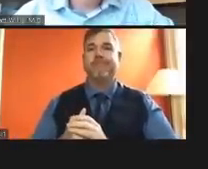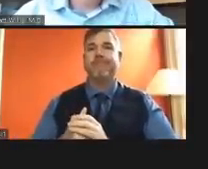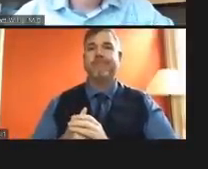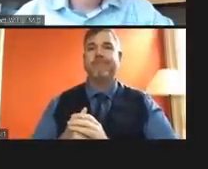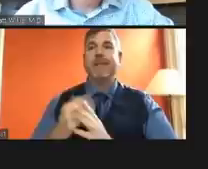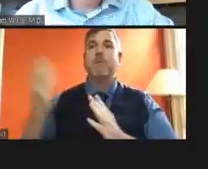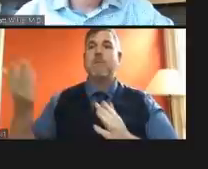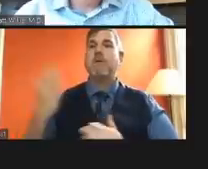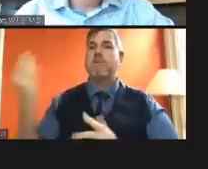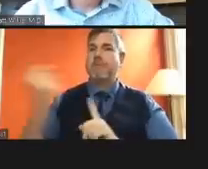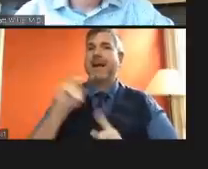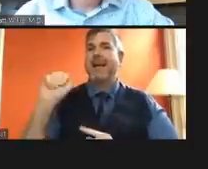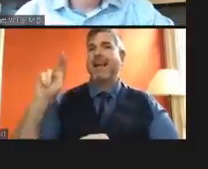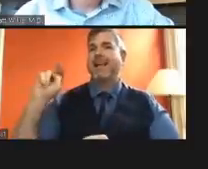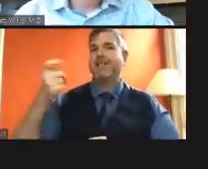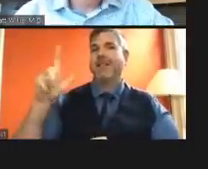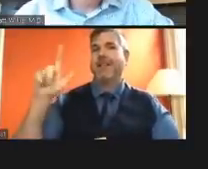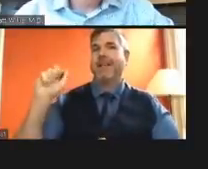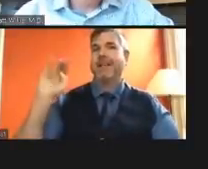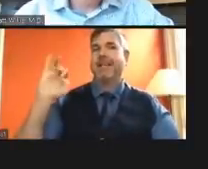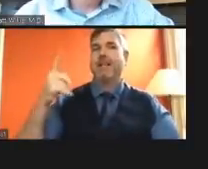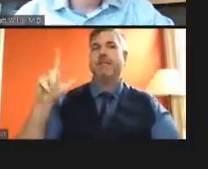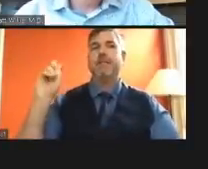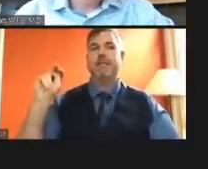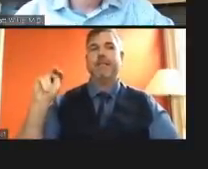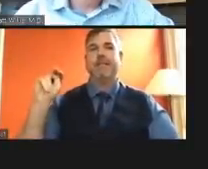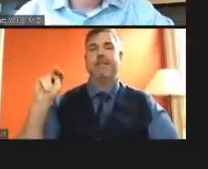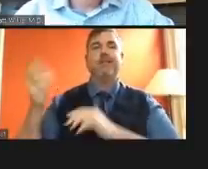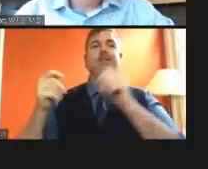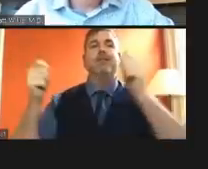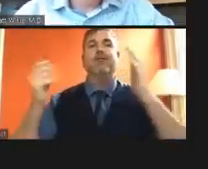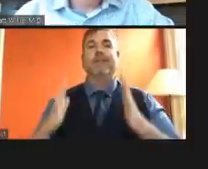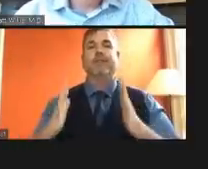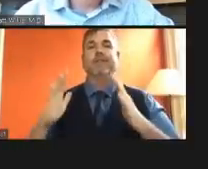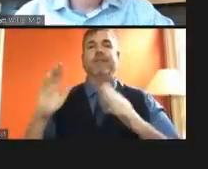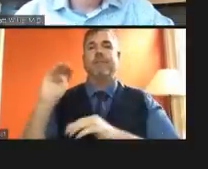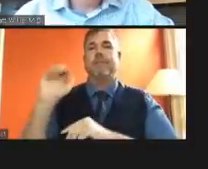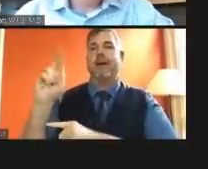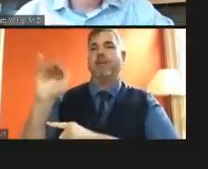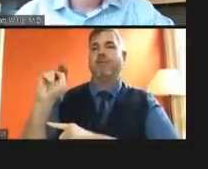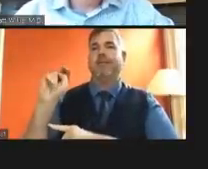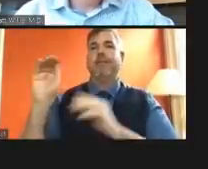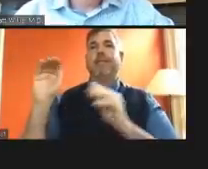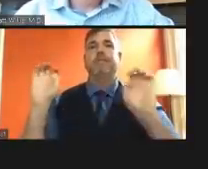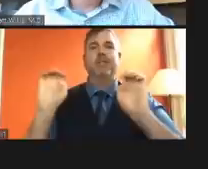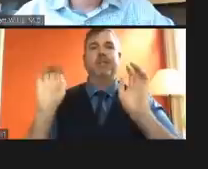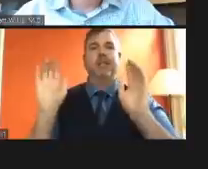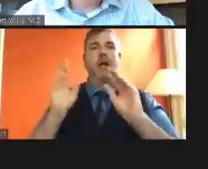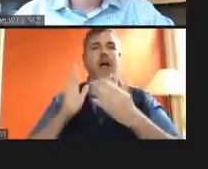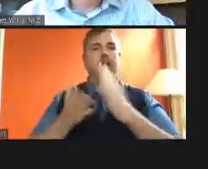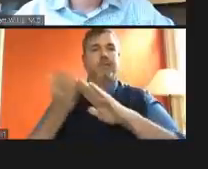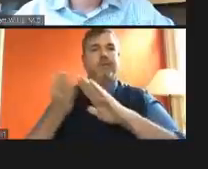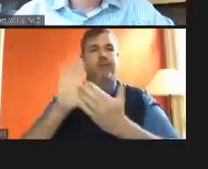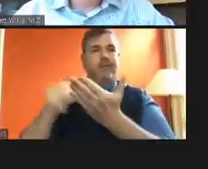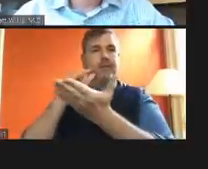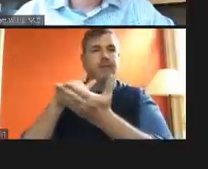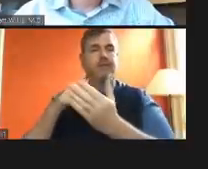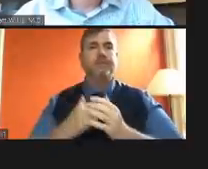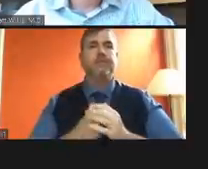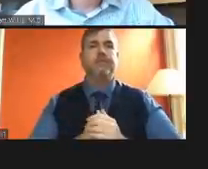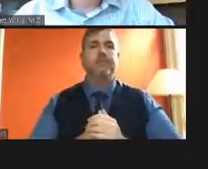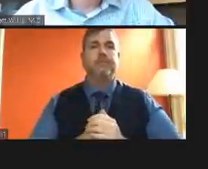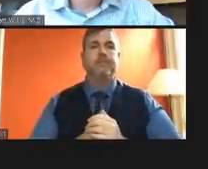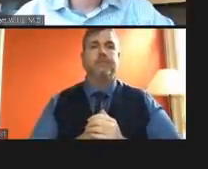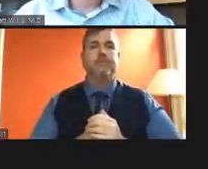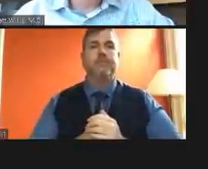Operations Center. Today, we're also fortunate to have two guests representing our local healthcare system, which are also partners